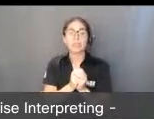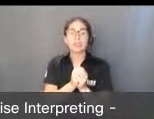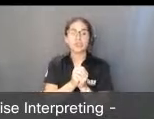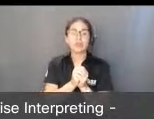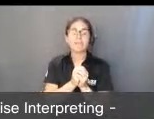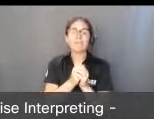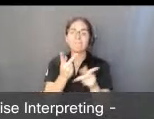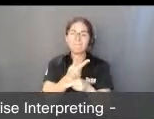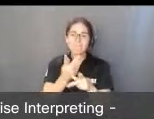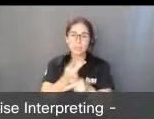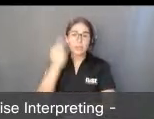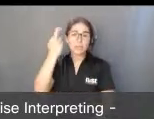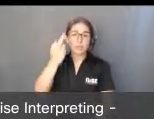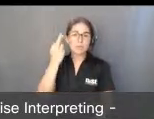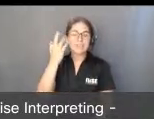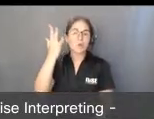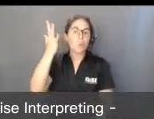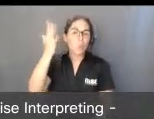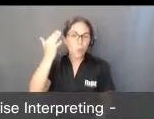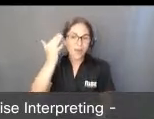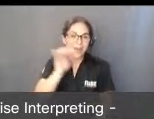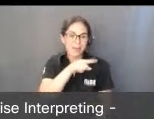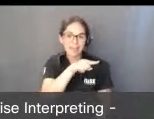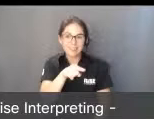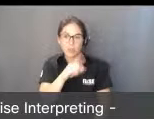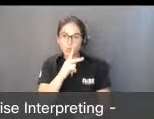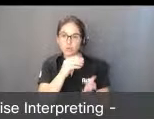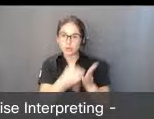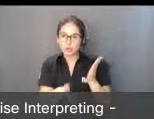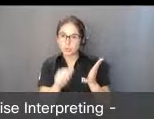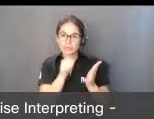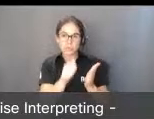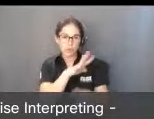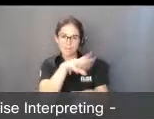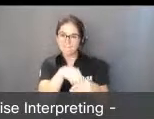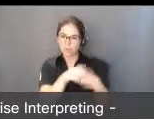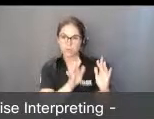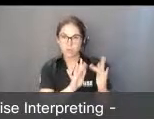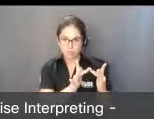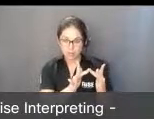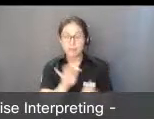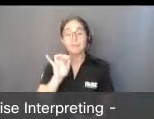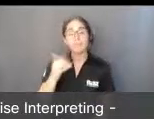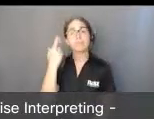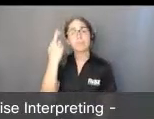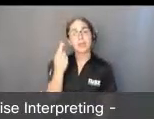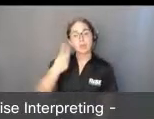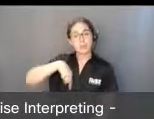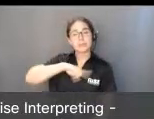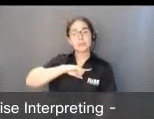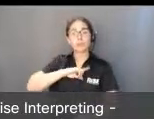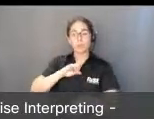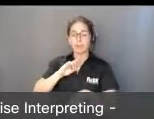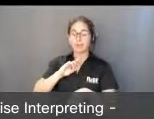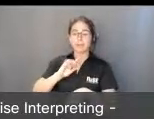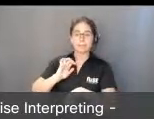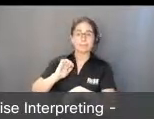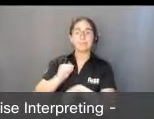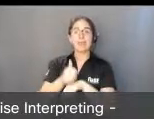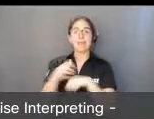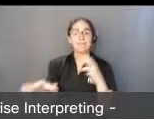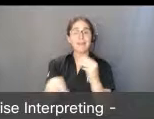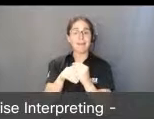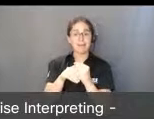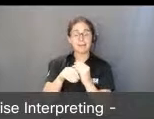behind why they're not engaging. And so that's why we've been able to incorporate the addition of several